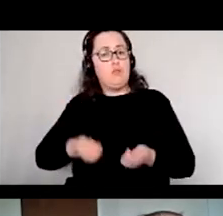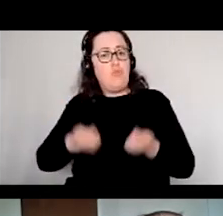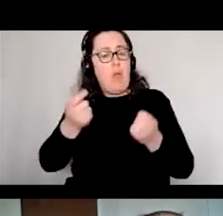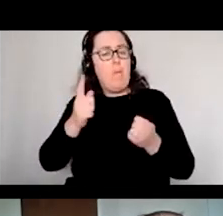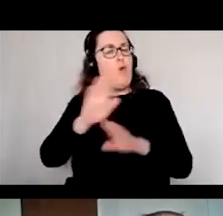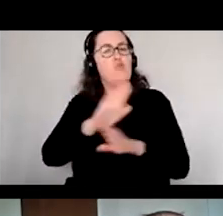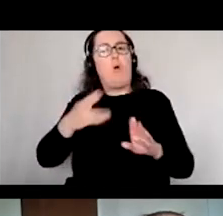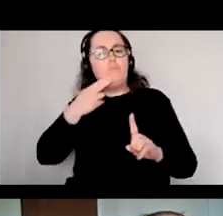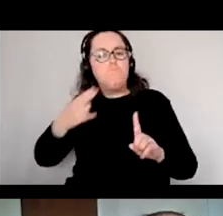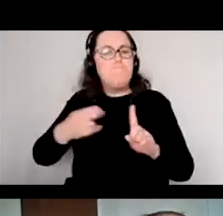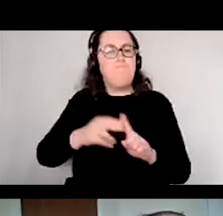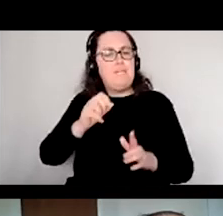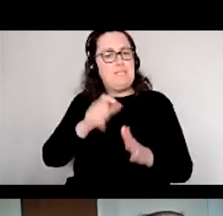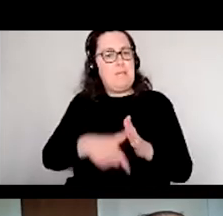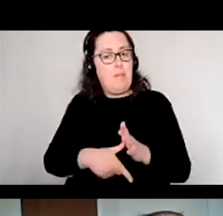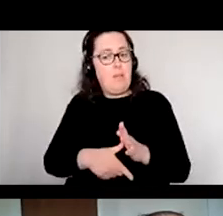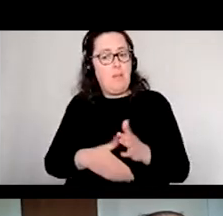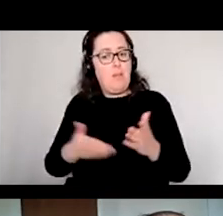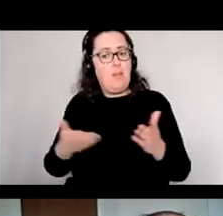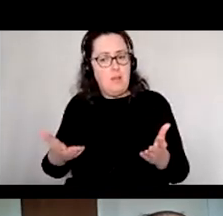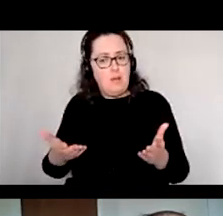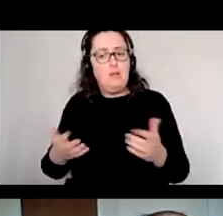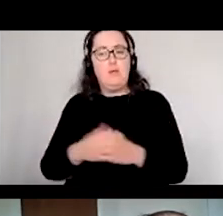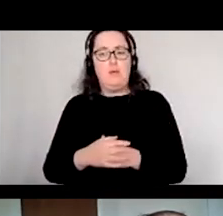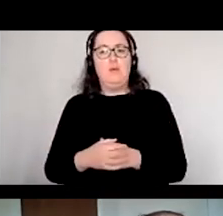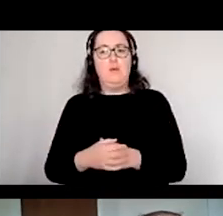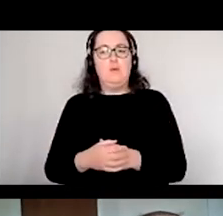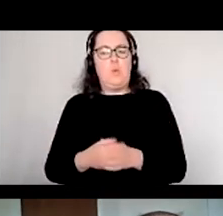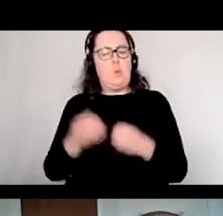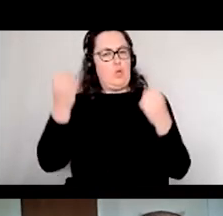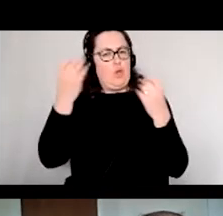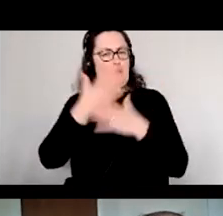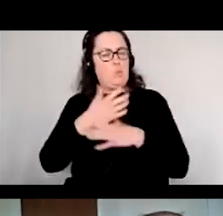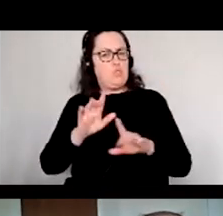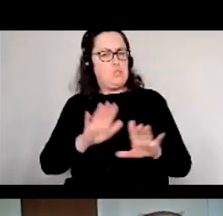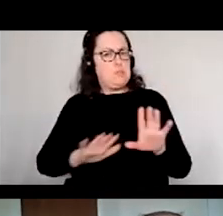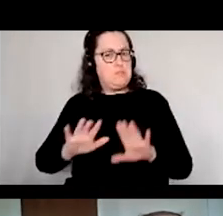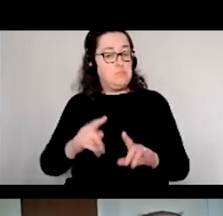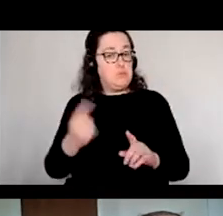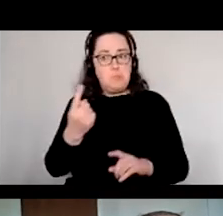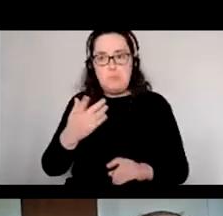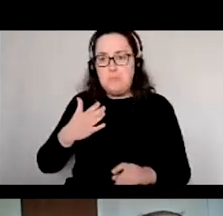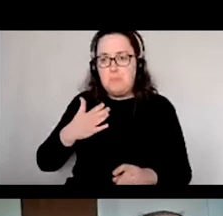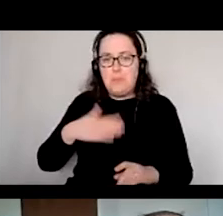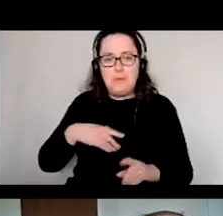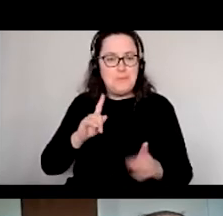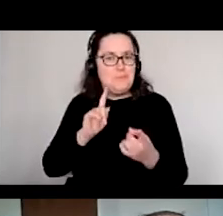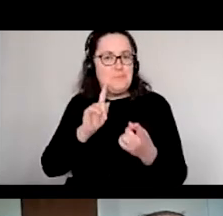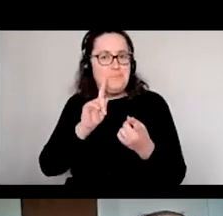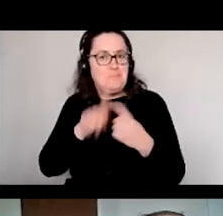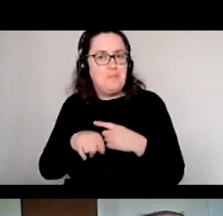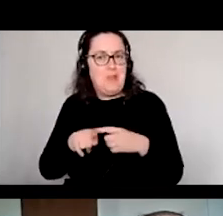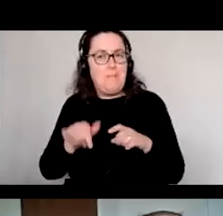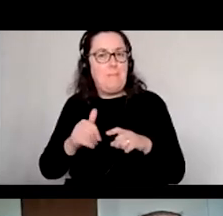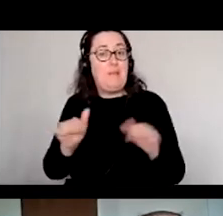either a paradox or a confusion. And I think there's probably a number of people might want to have a crack at that. So if you can keep it